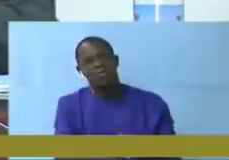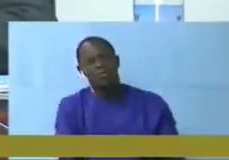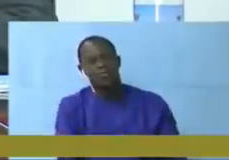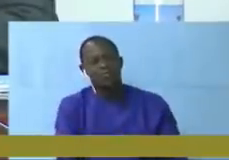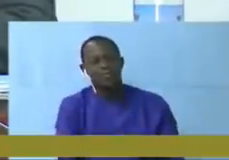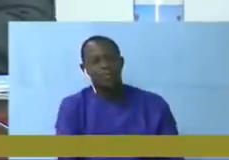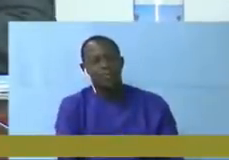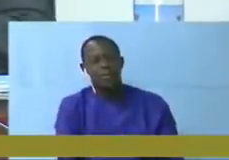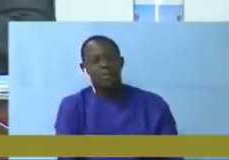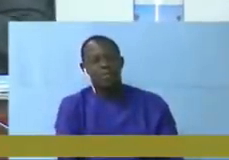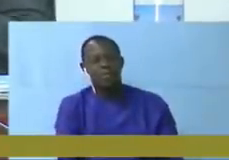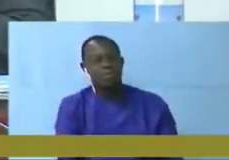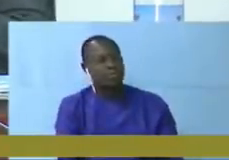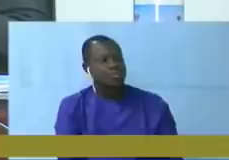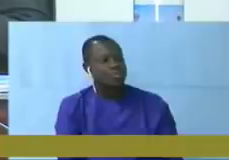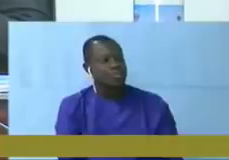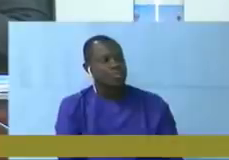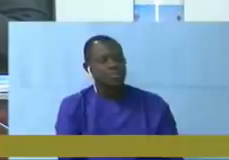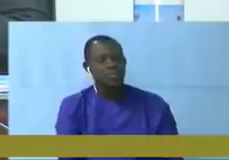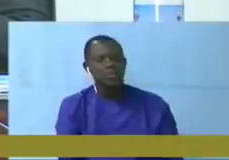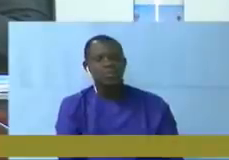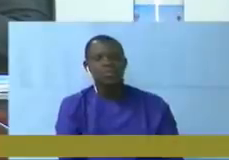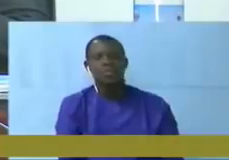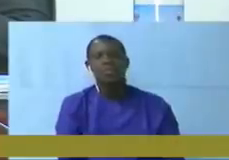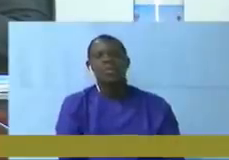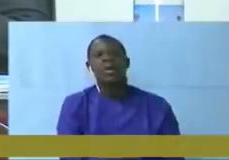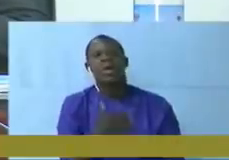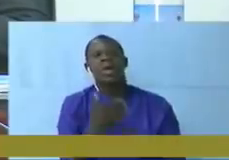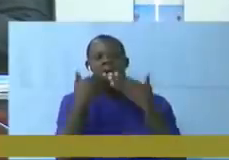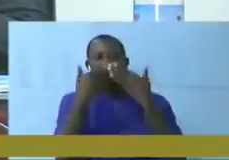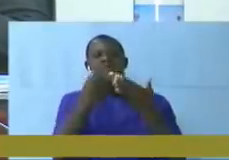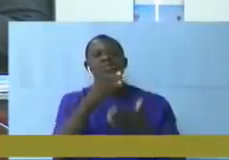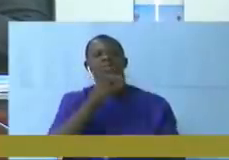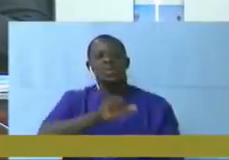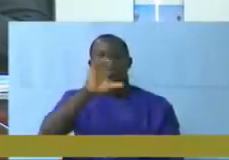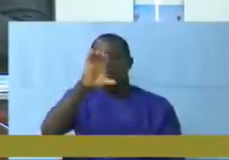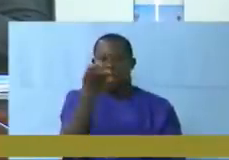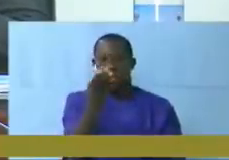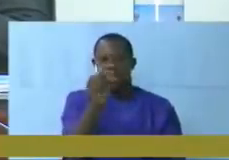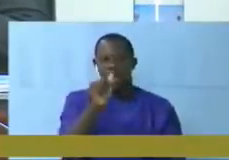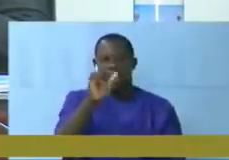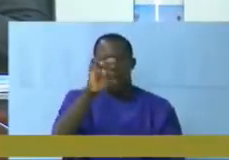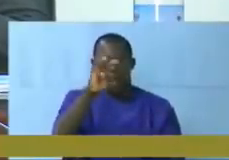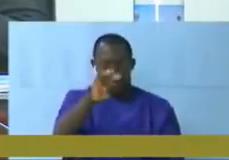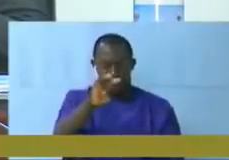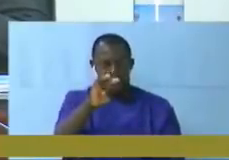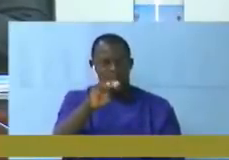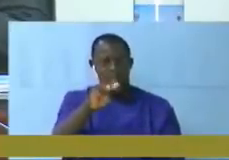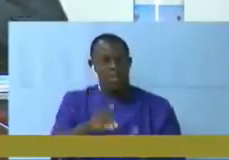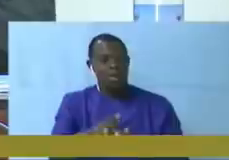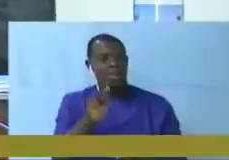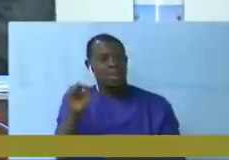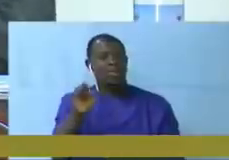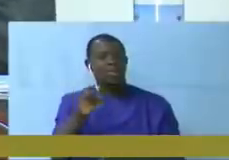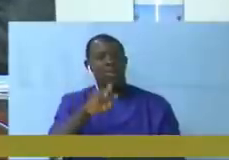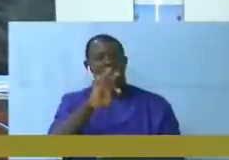And Mr. Cham, this one is not just Wolof, it's Fana Fana. So instead of Dimba, you say Dimb. Wow.